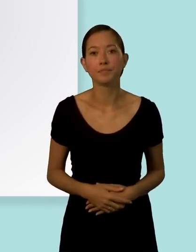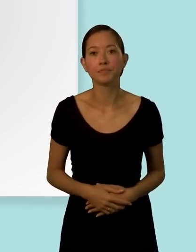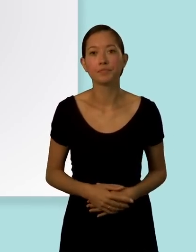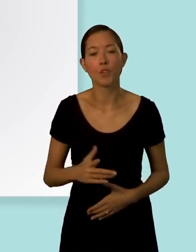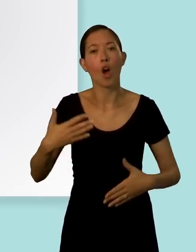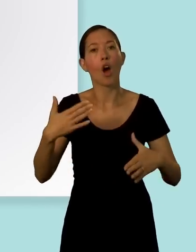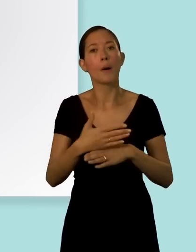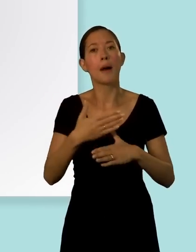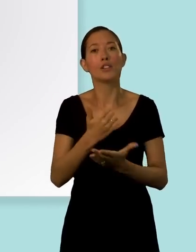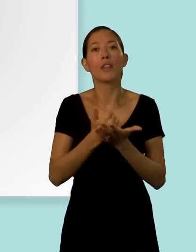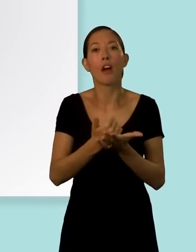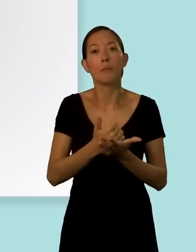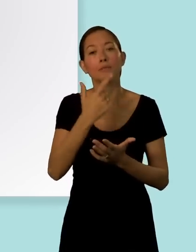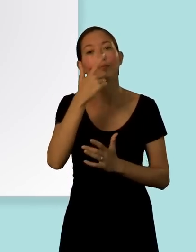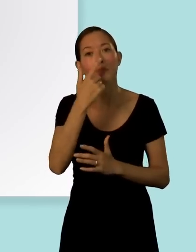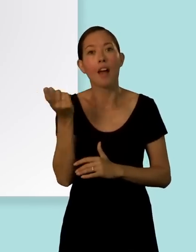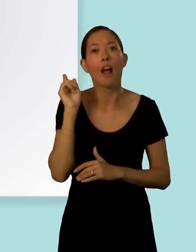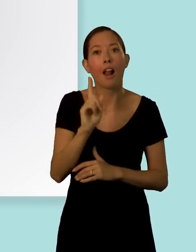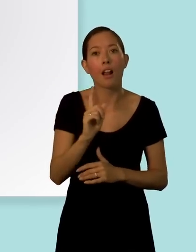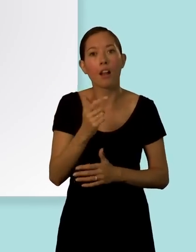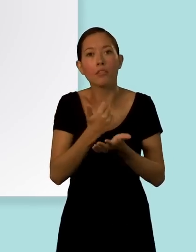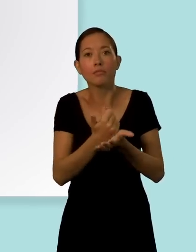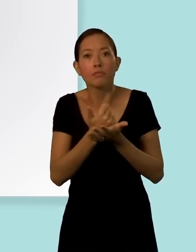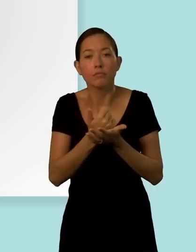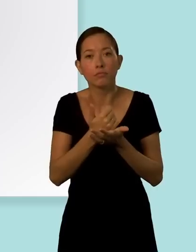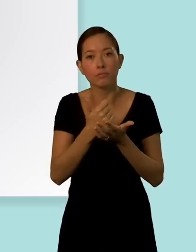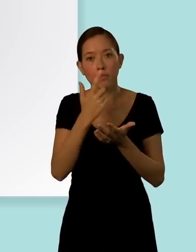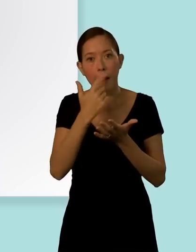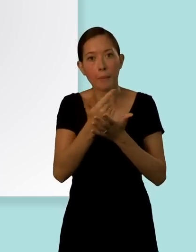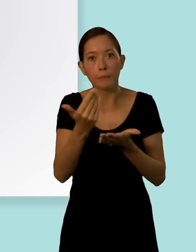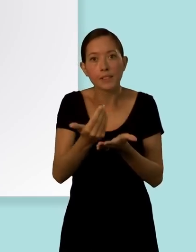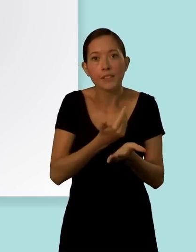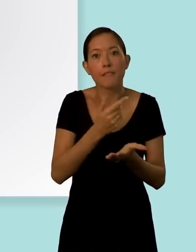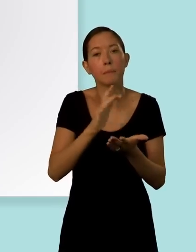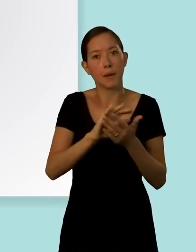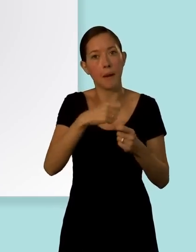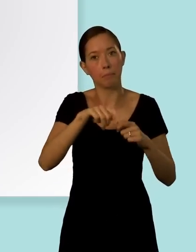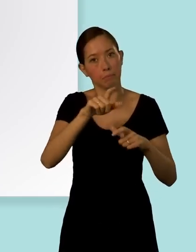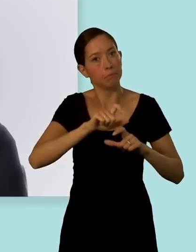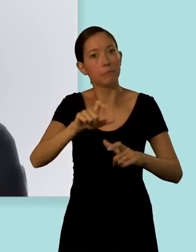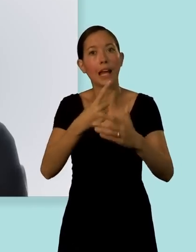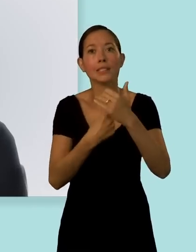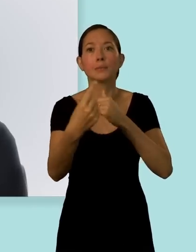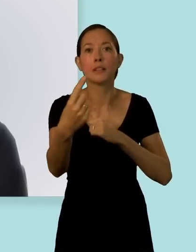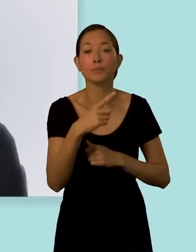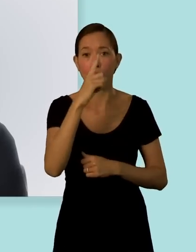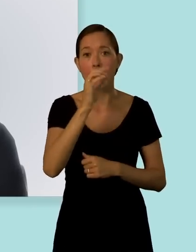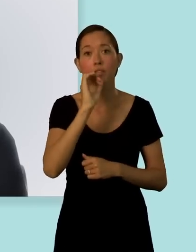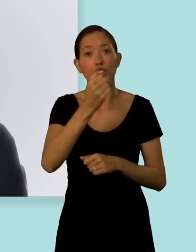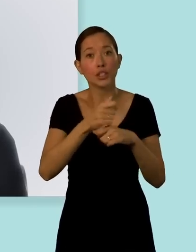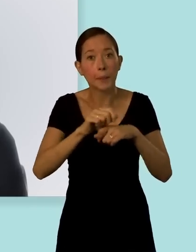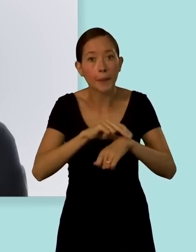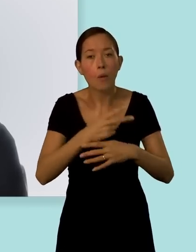occupational therapist can give advice on items that could improve your safety and help you stay independent. You can ask